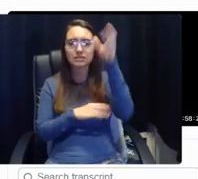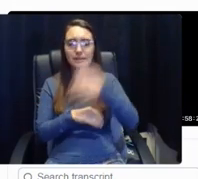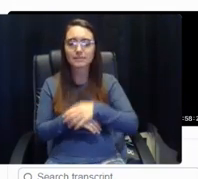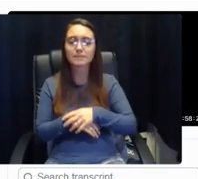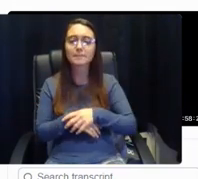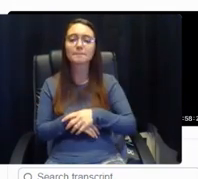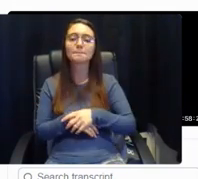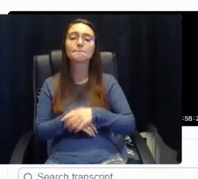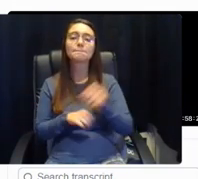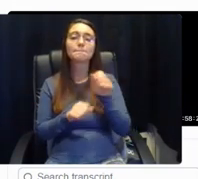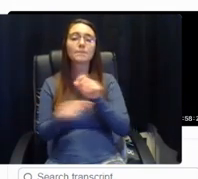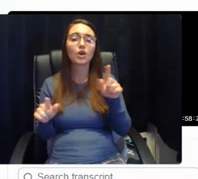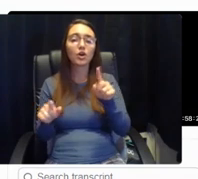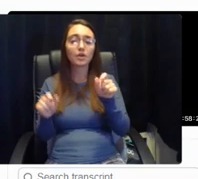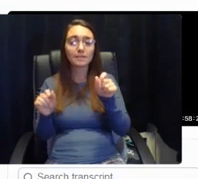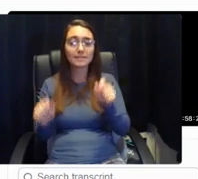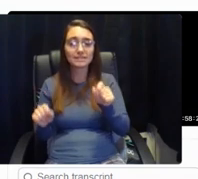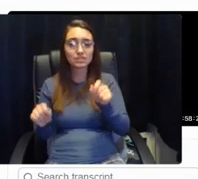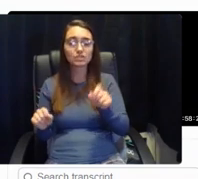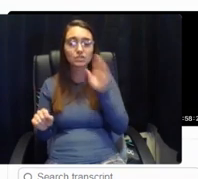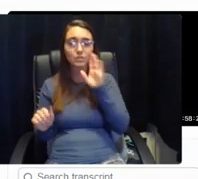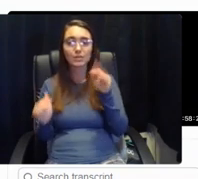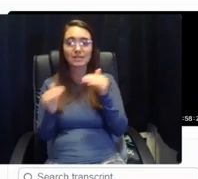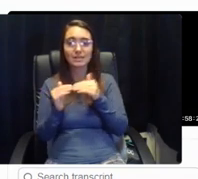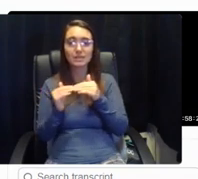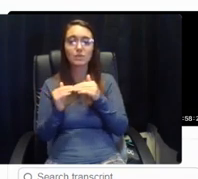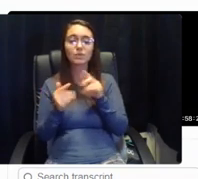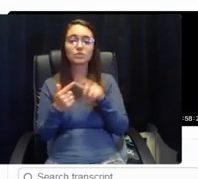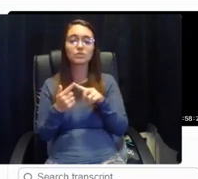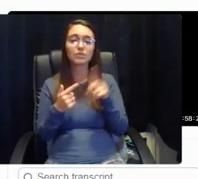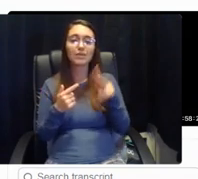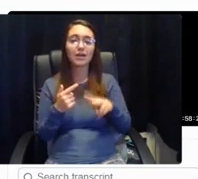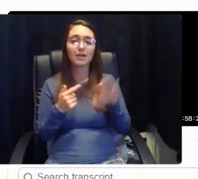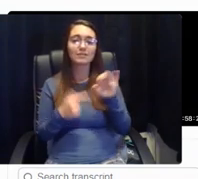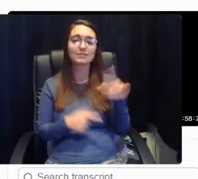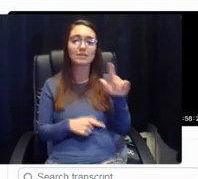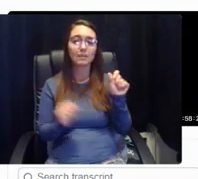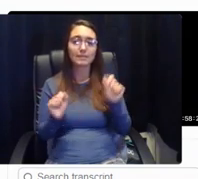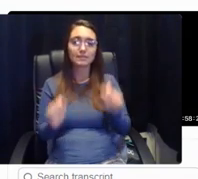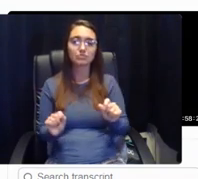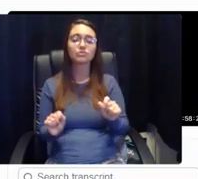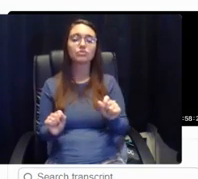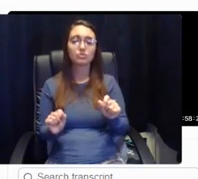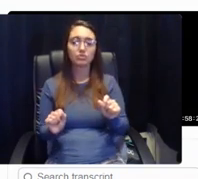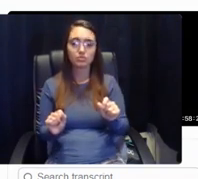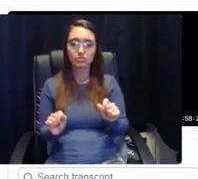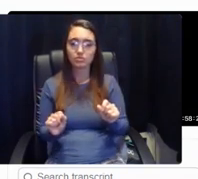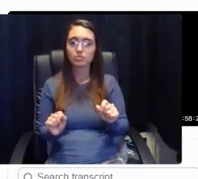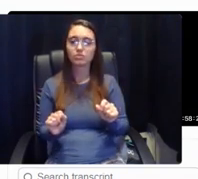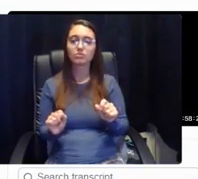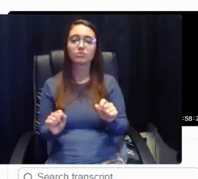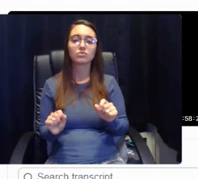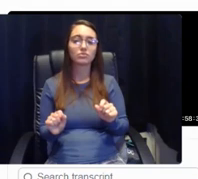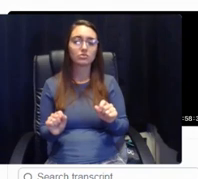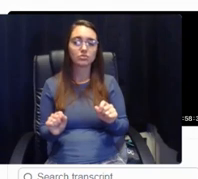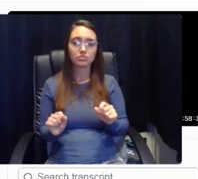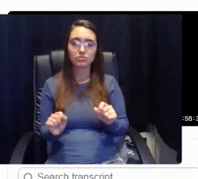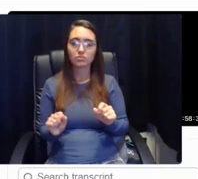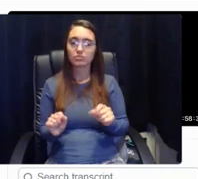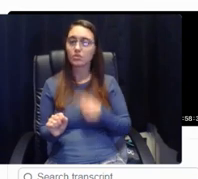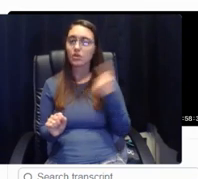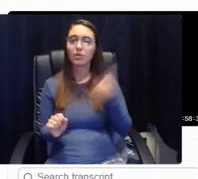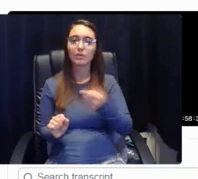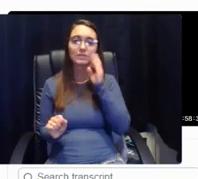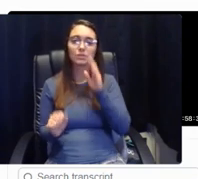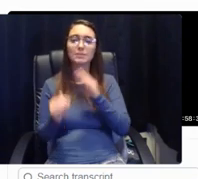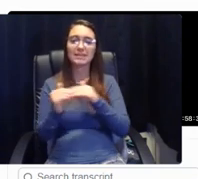the potential is equal to the half cell potential. This is always in